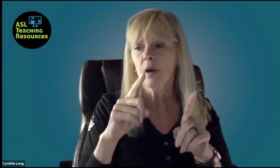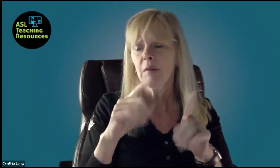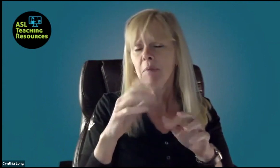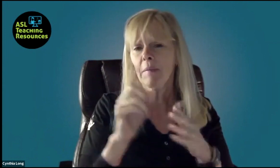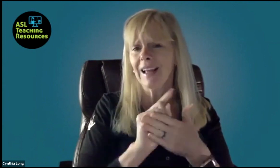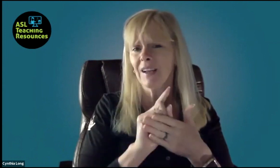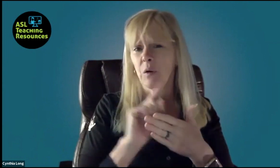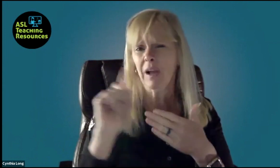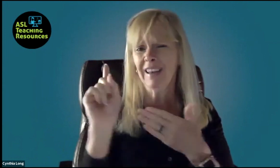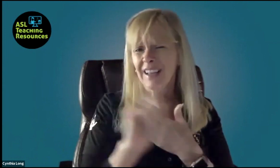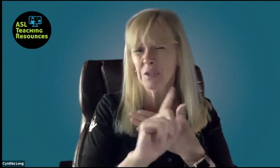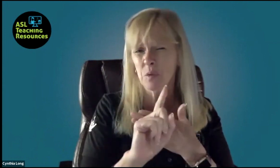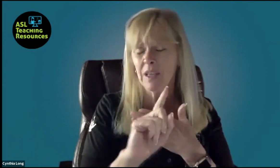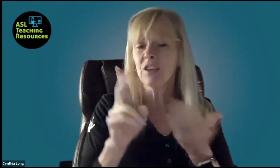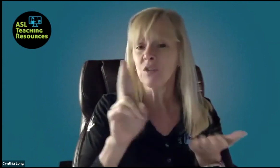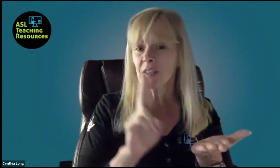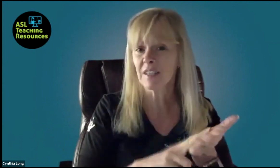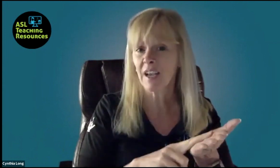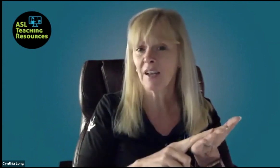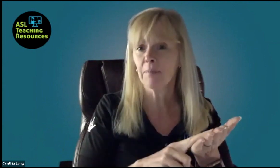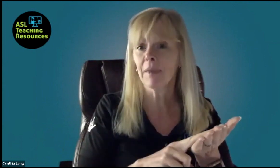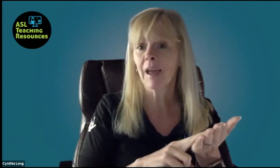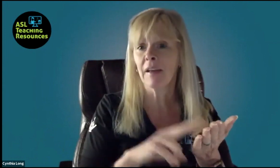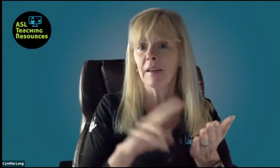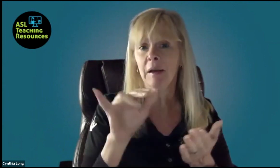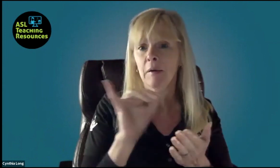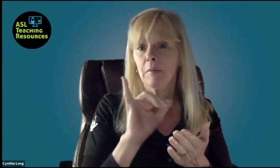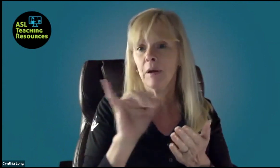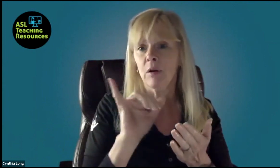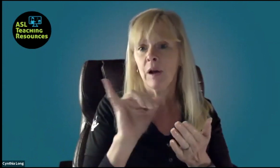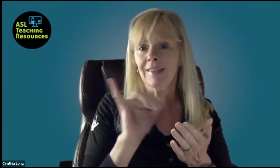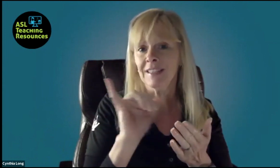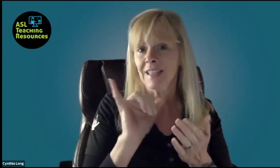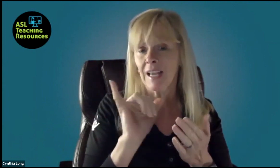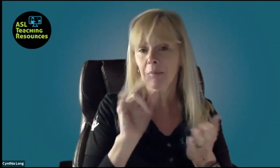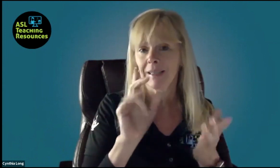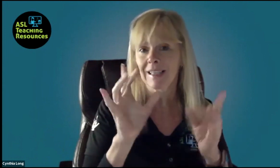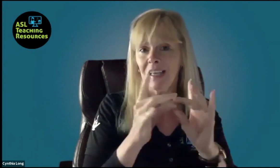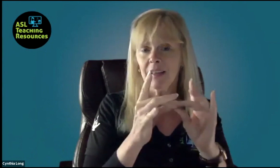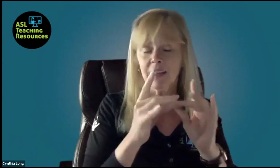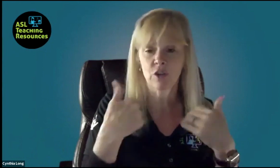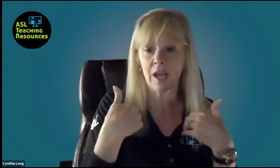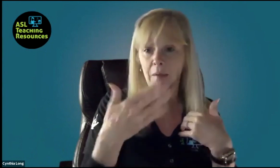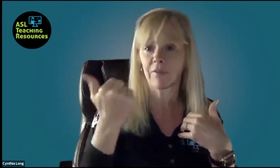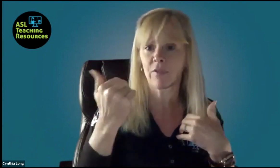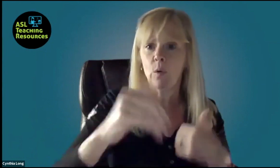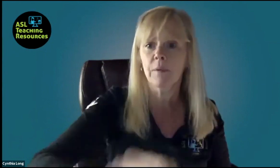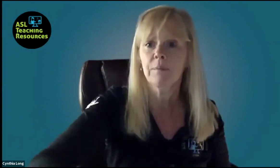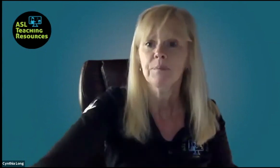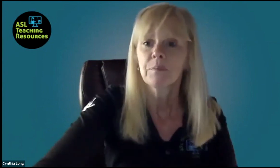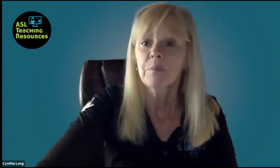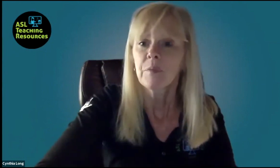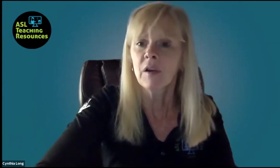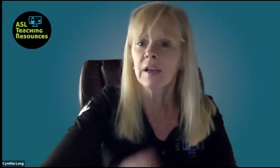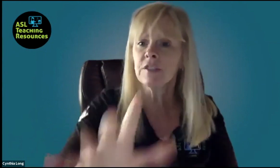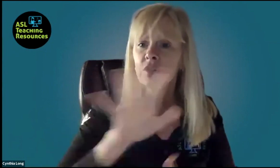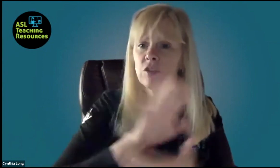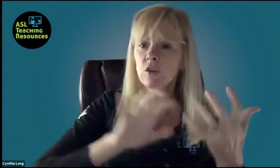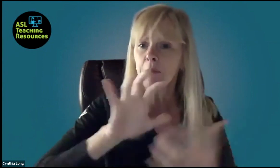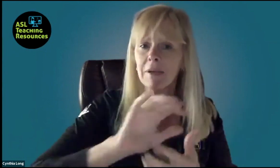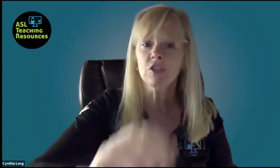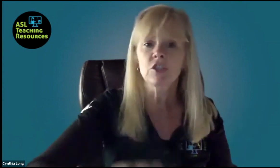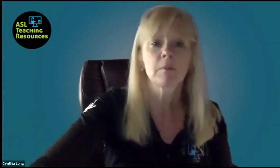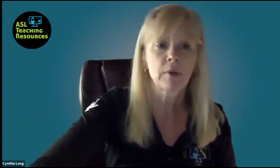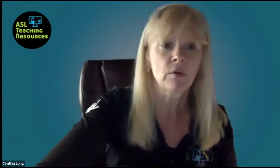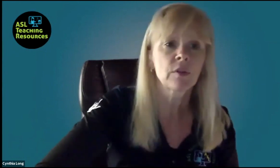go, probably like next week, and you can sign up at the same link that you had before. Okay, so you